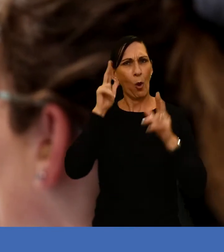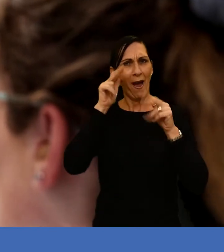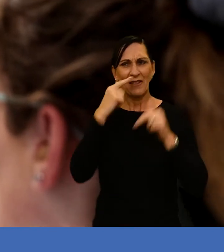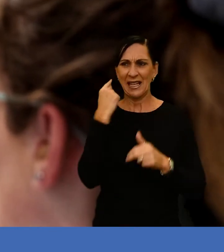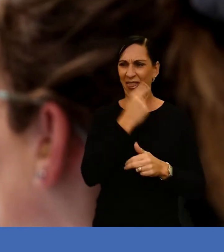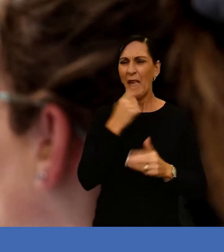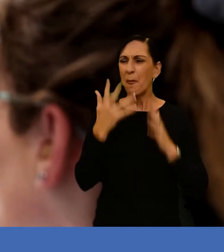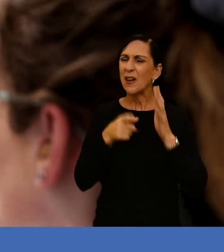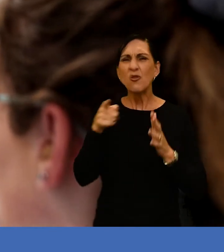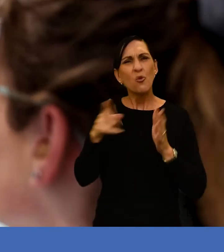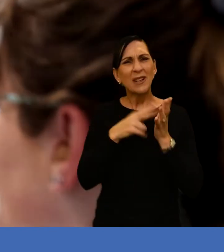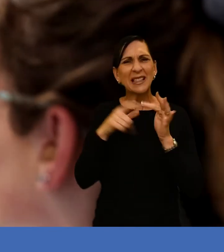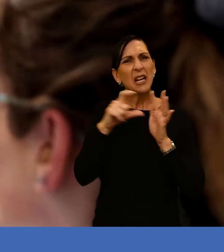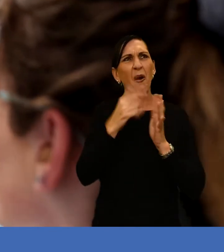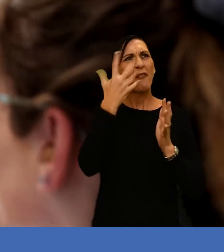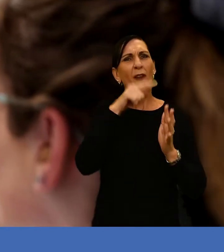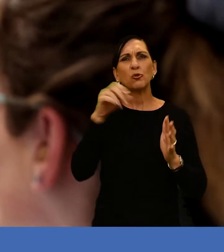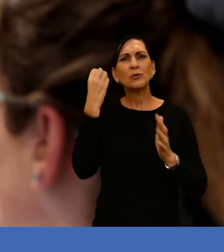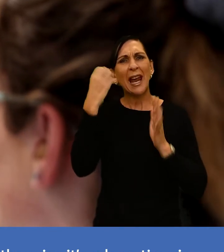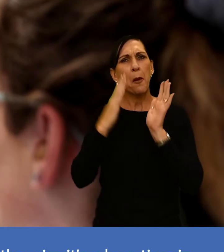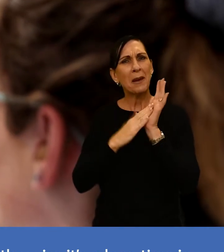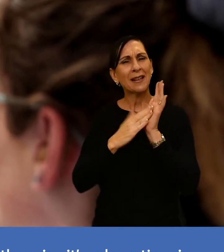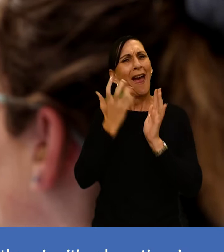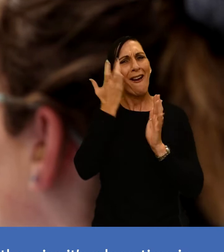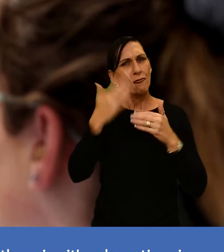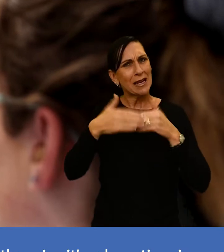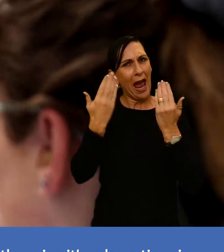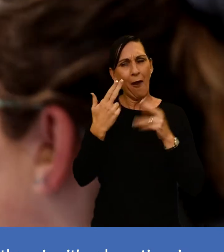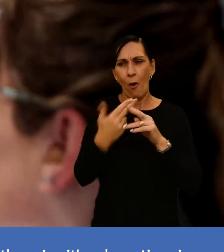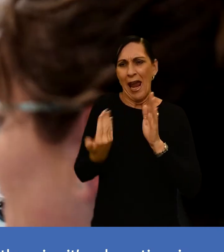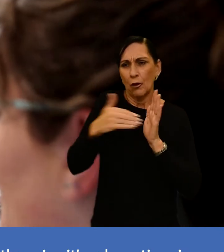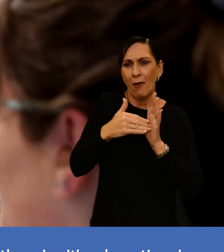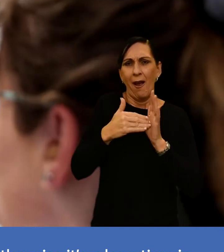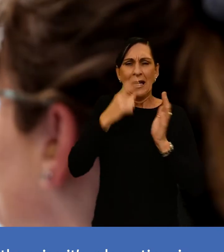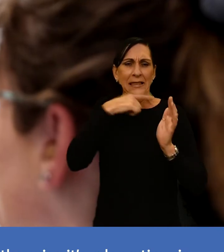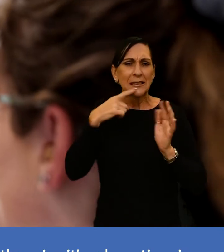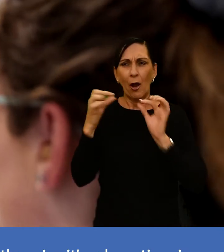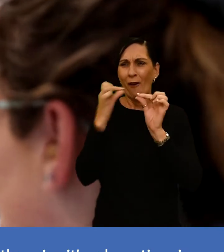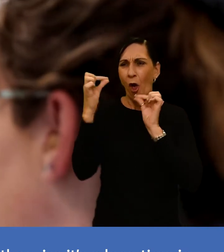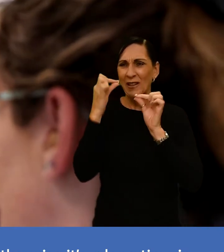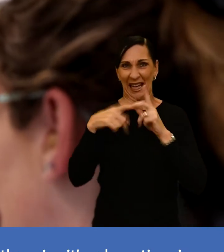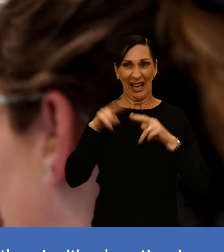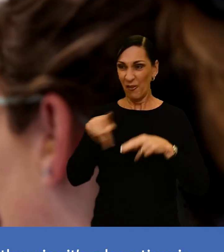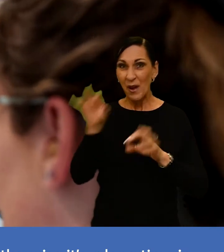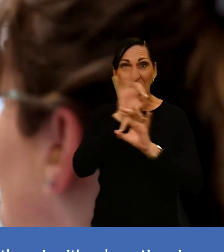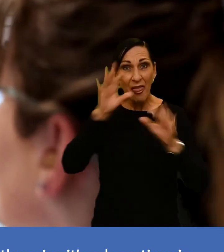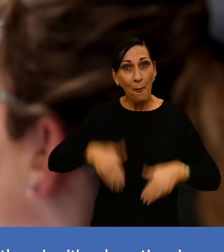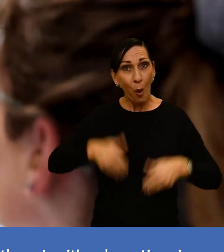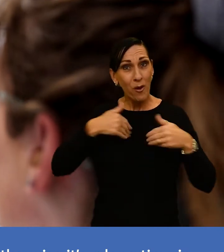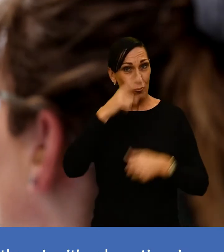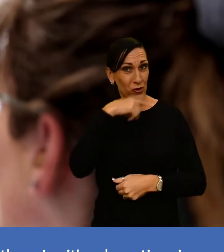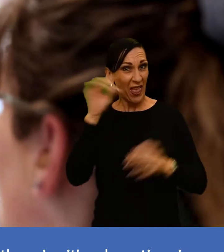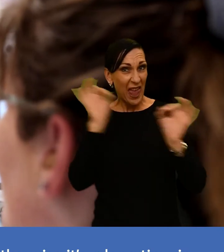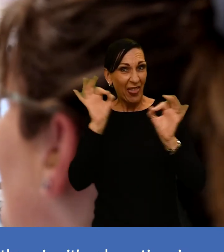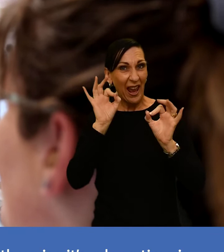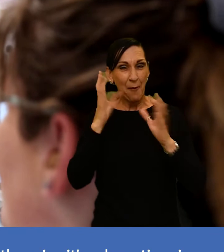5 extra 10 minutes a day just to get out the door, brush your teeth before you head off. Because otherwise it's a long time in the